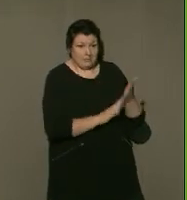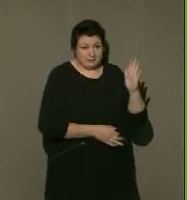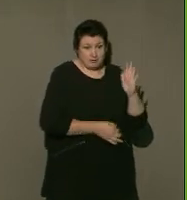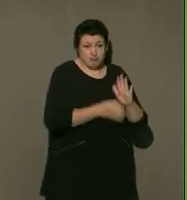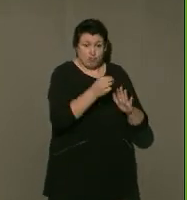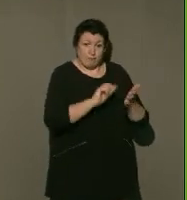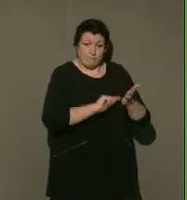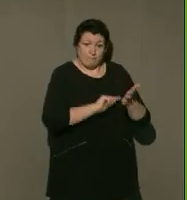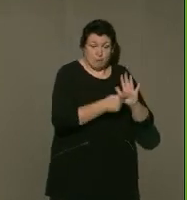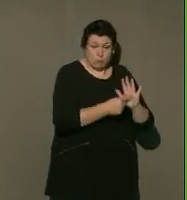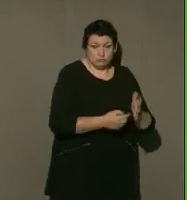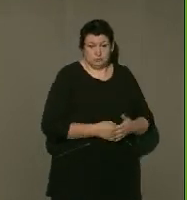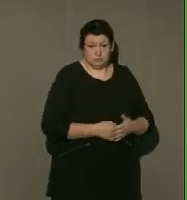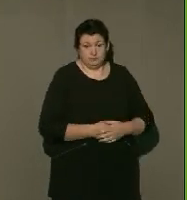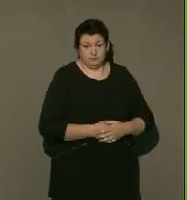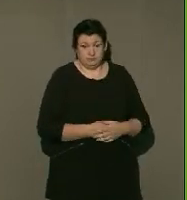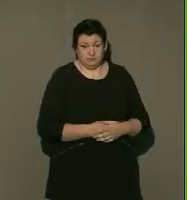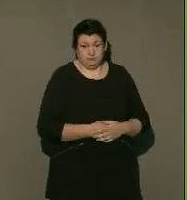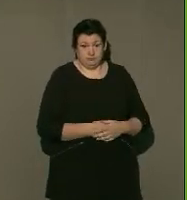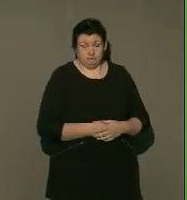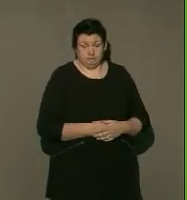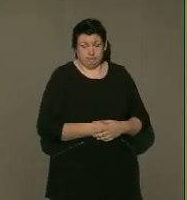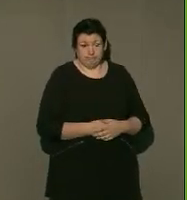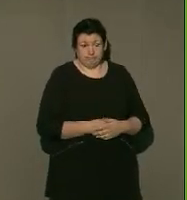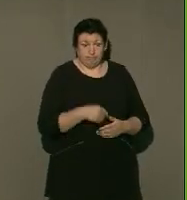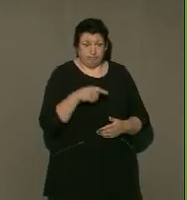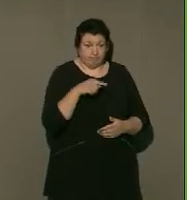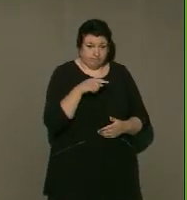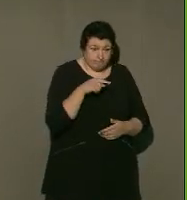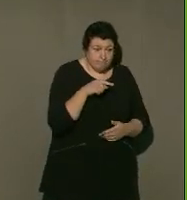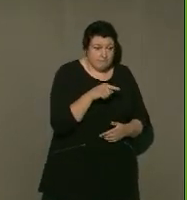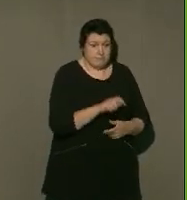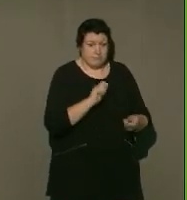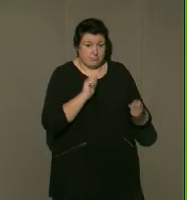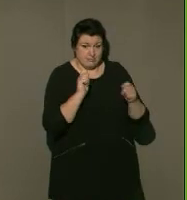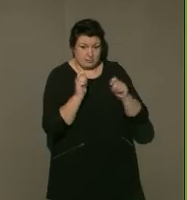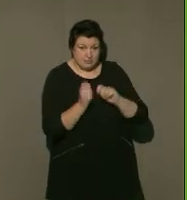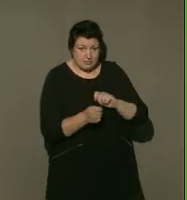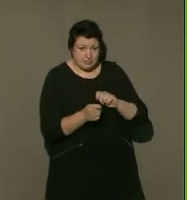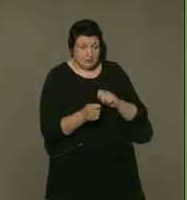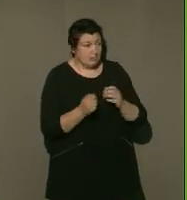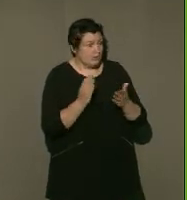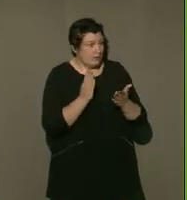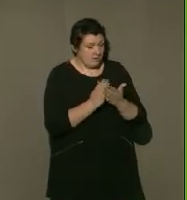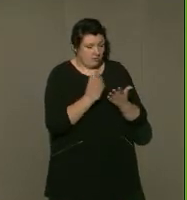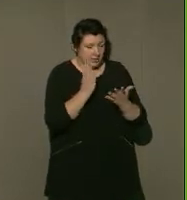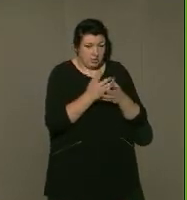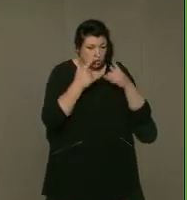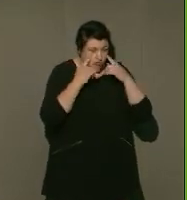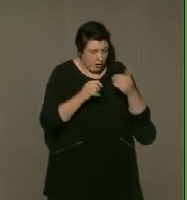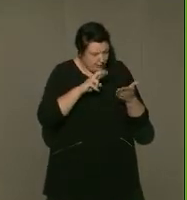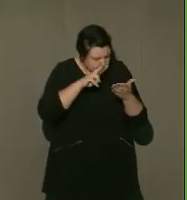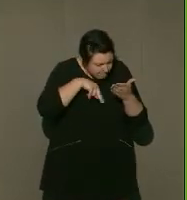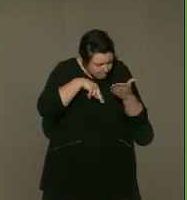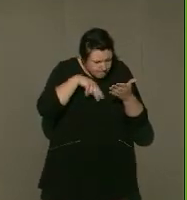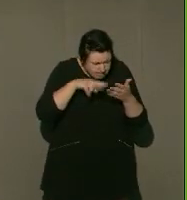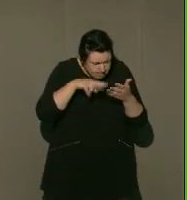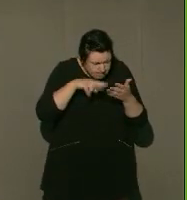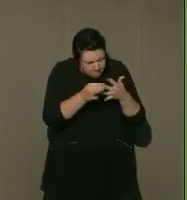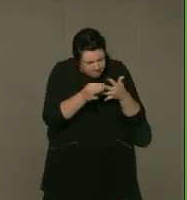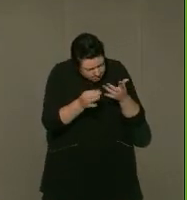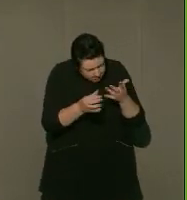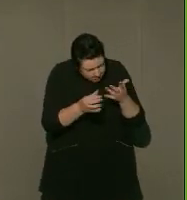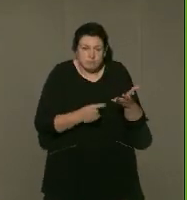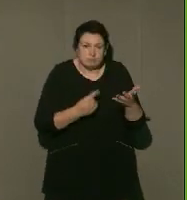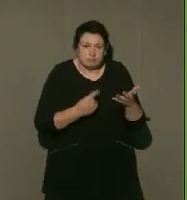motion. This amendment has been thoroughly scrutinised, considered and